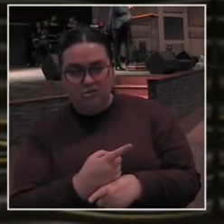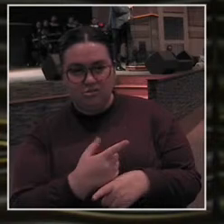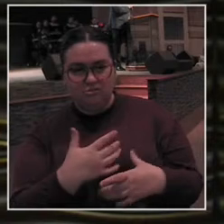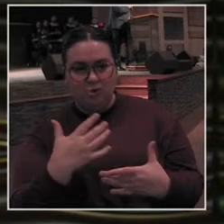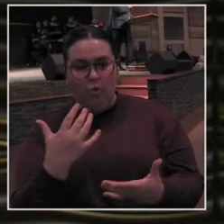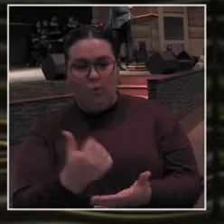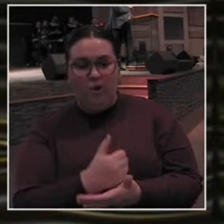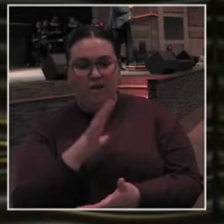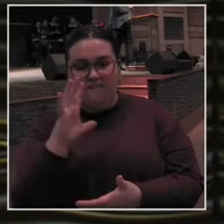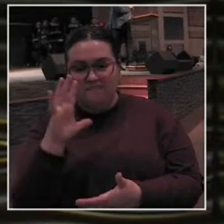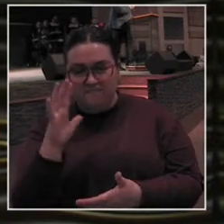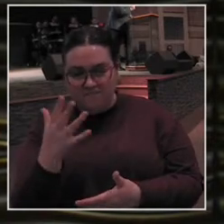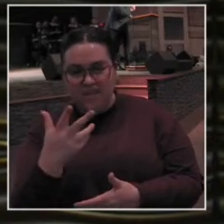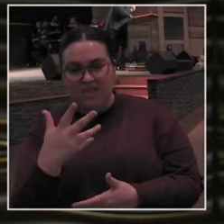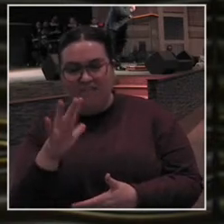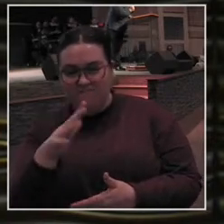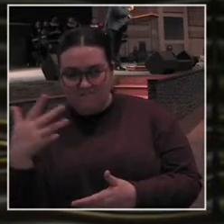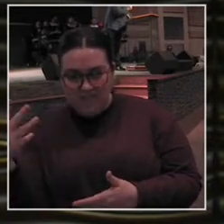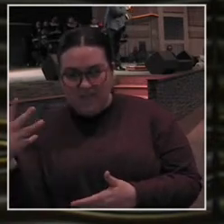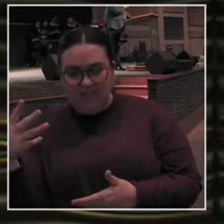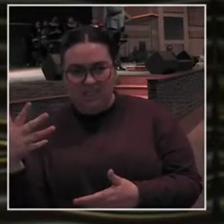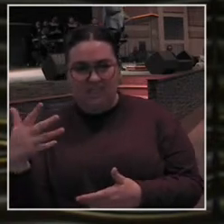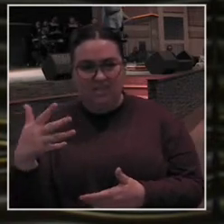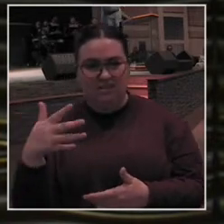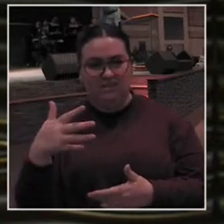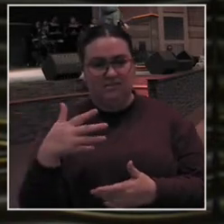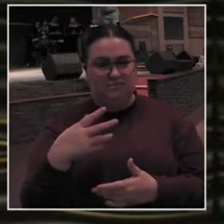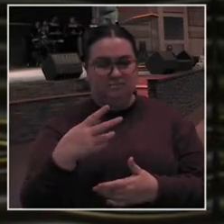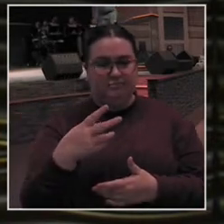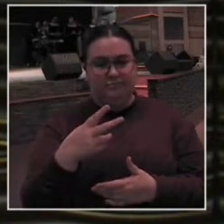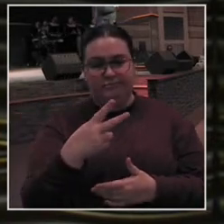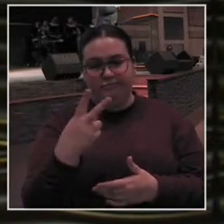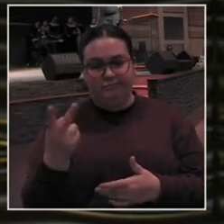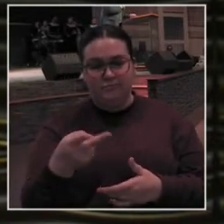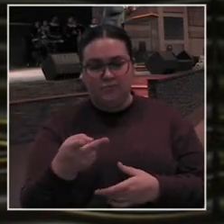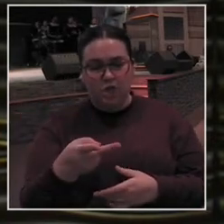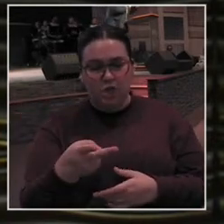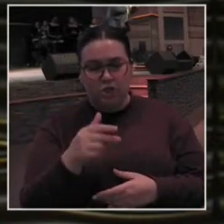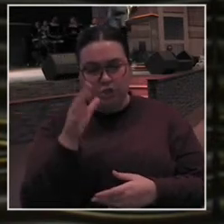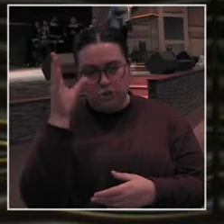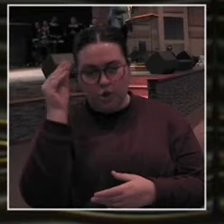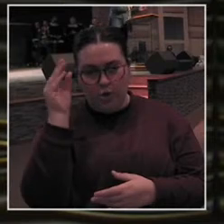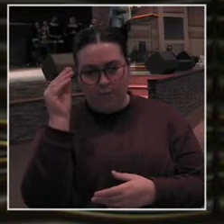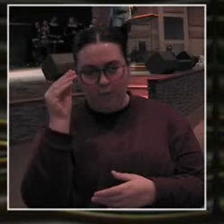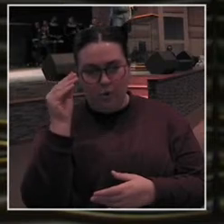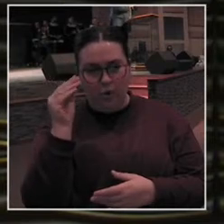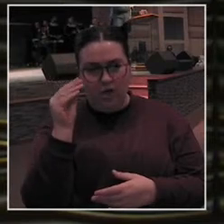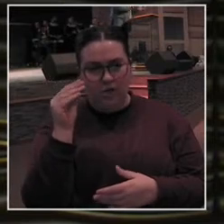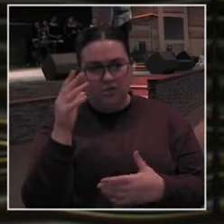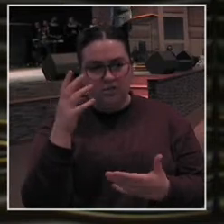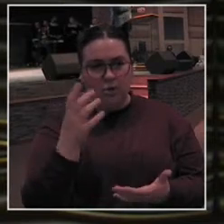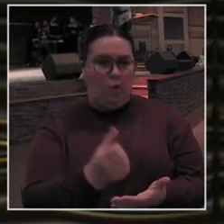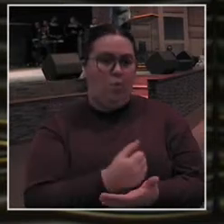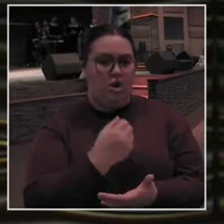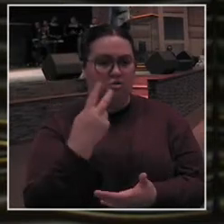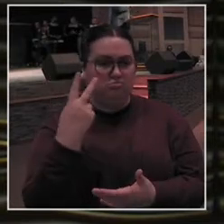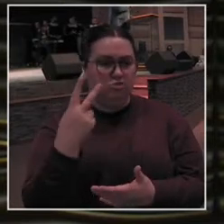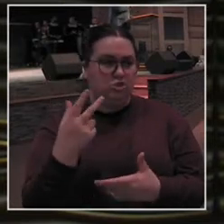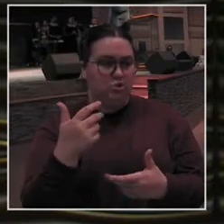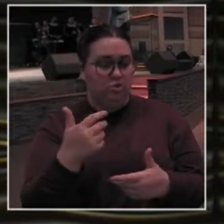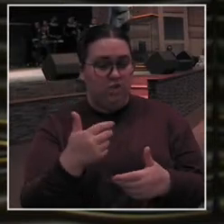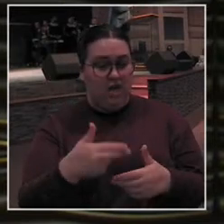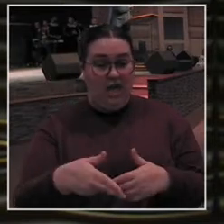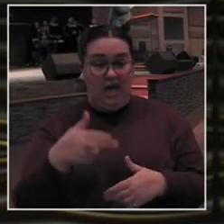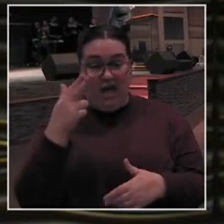here. Benjamin Overmeyer and Jacob Marcatoni were recognized as two of the highest scoring